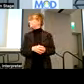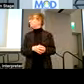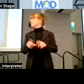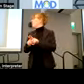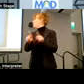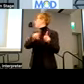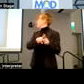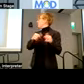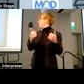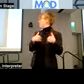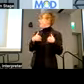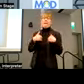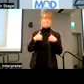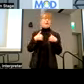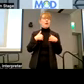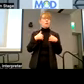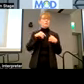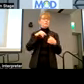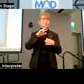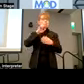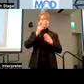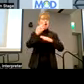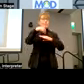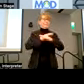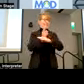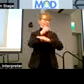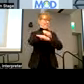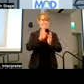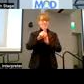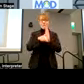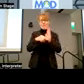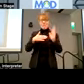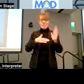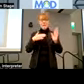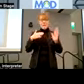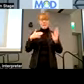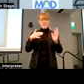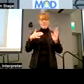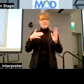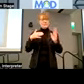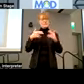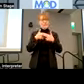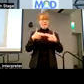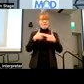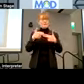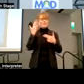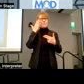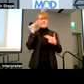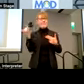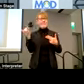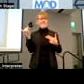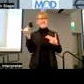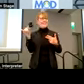a dolphin in the background of this slide in some other slides. And I use a dolphin kind of as my,